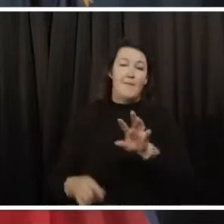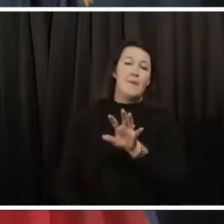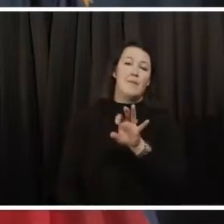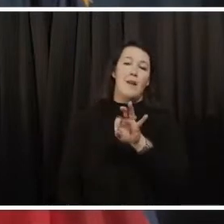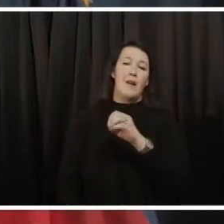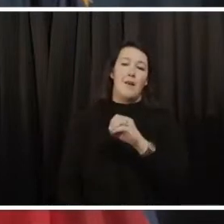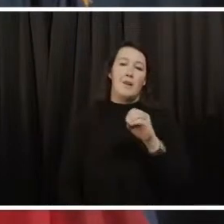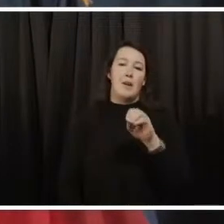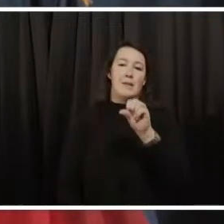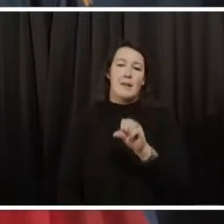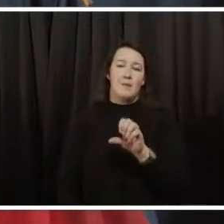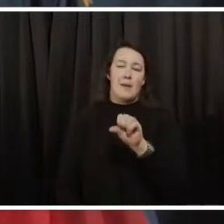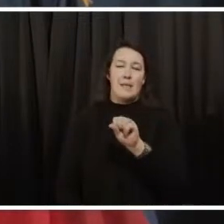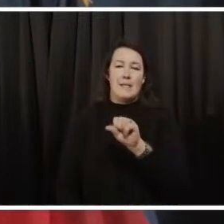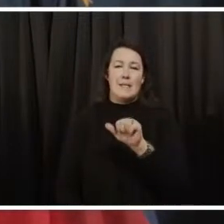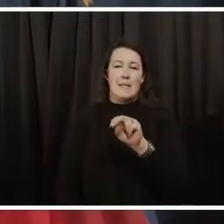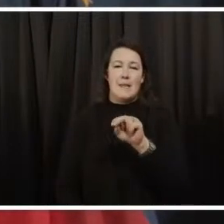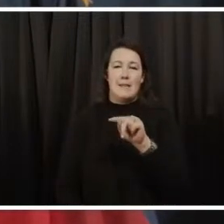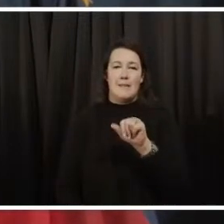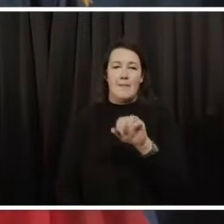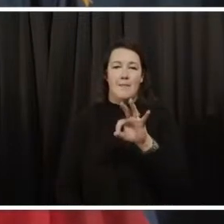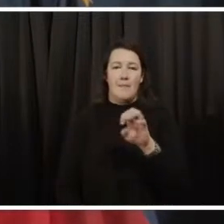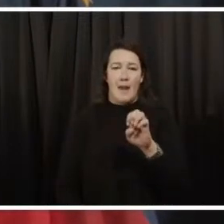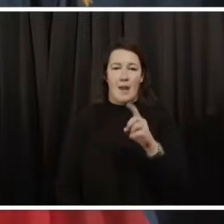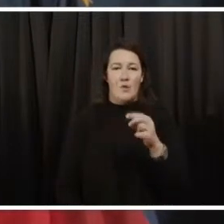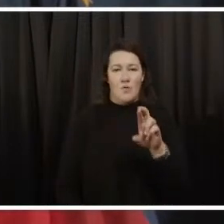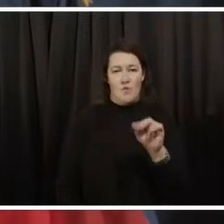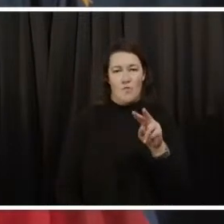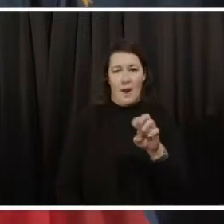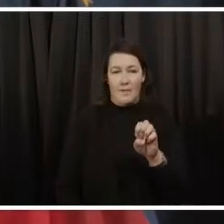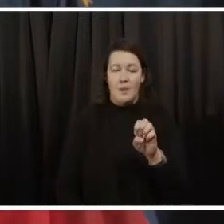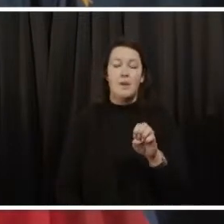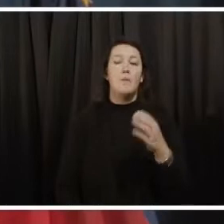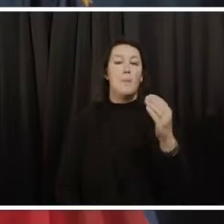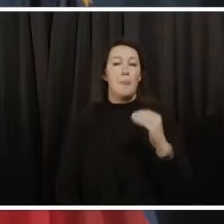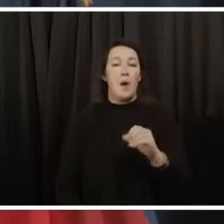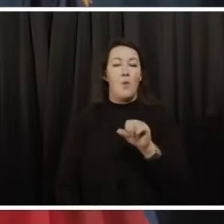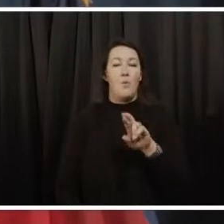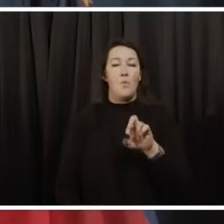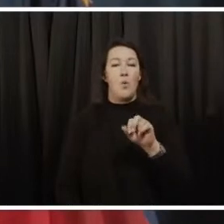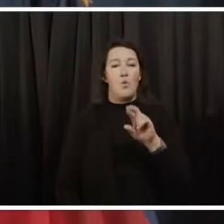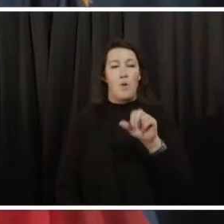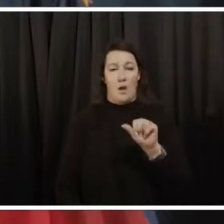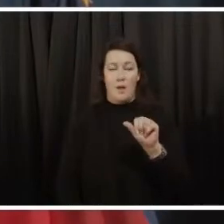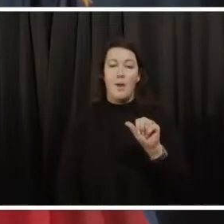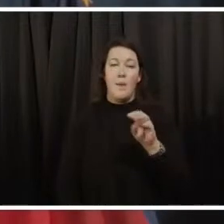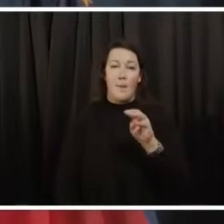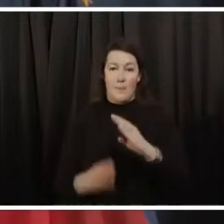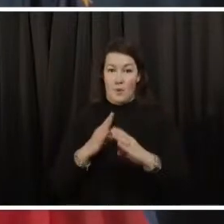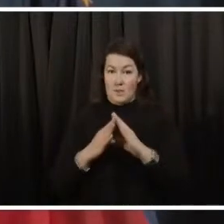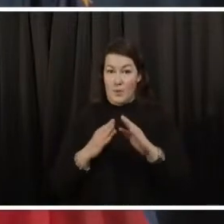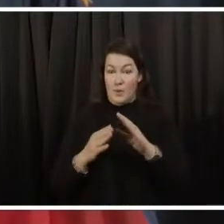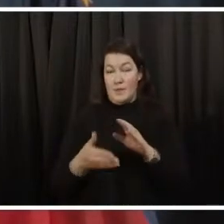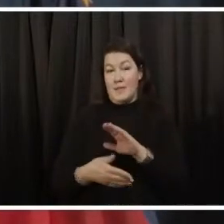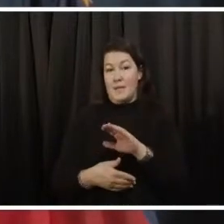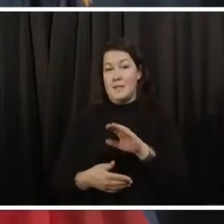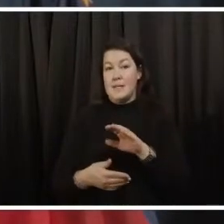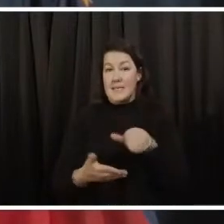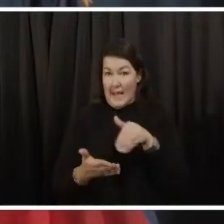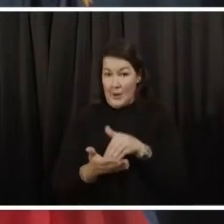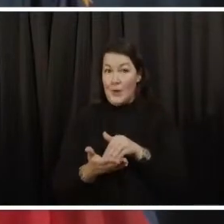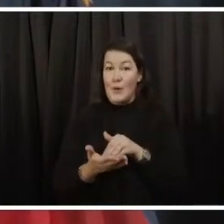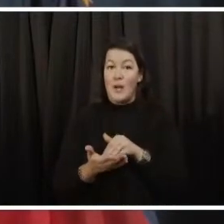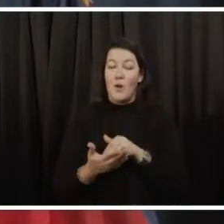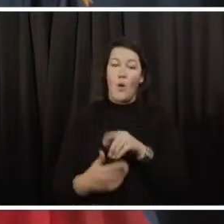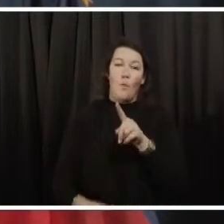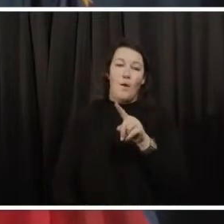South Santa Fe Drive, Littleton. The Aurora Municipal Center has a drive-in, 15151 East Alameda Parkway.